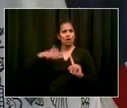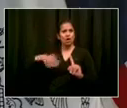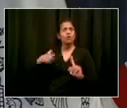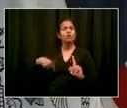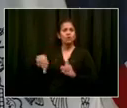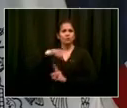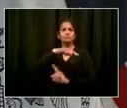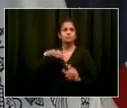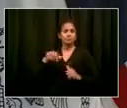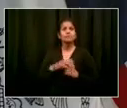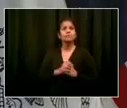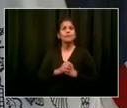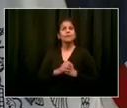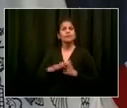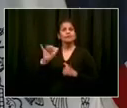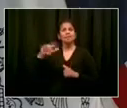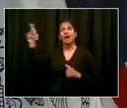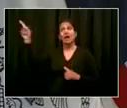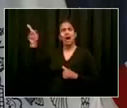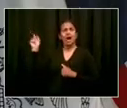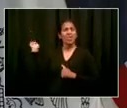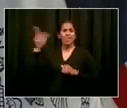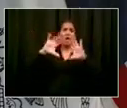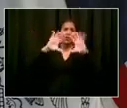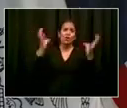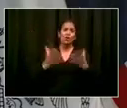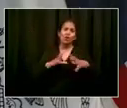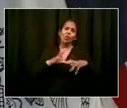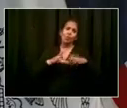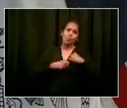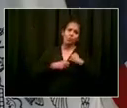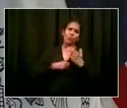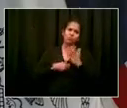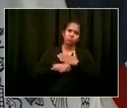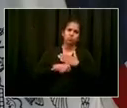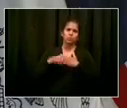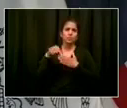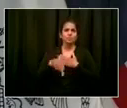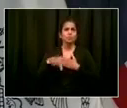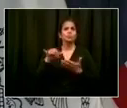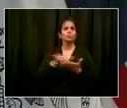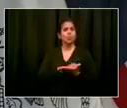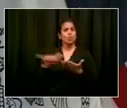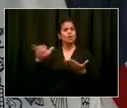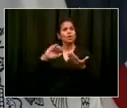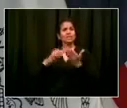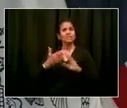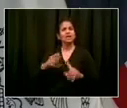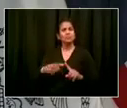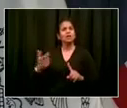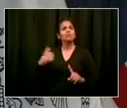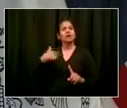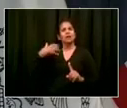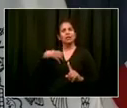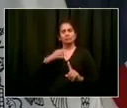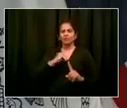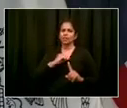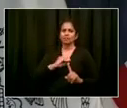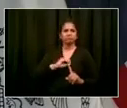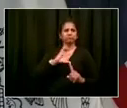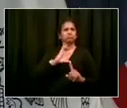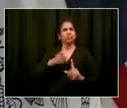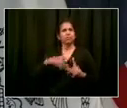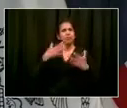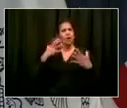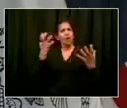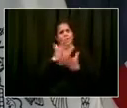now we find ourselves in a new and different crisis. And once again, people all over this country, people all over this world are looking at